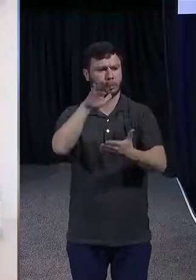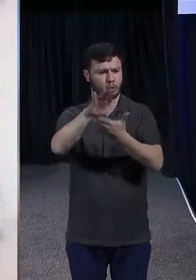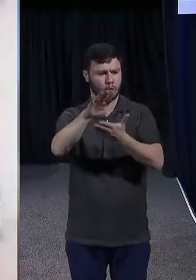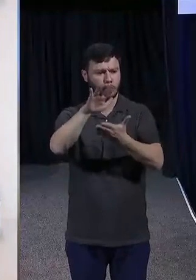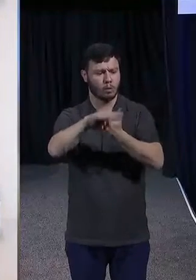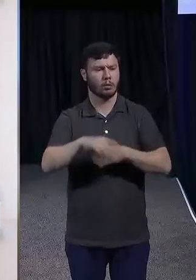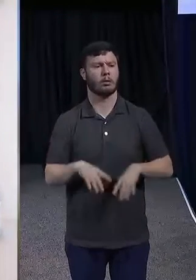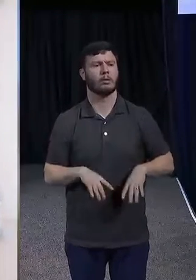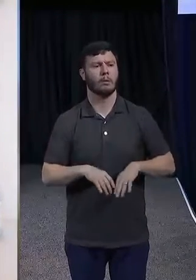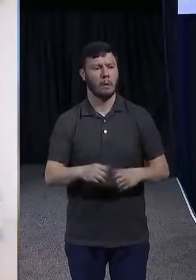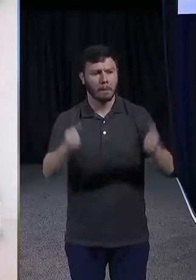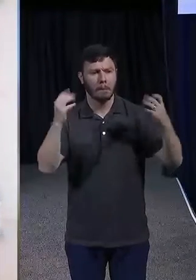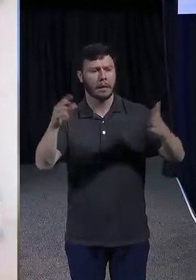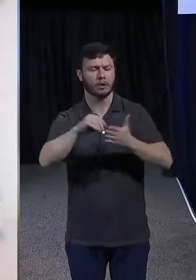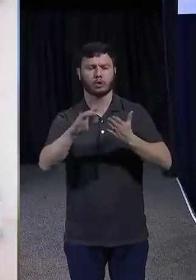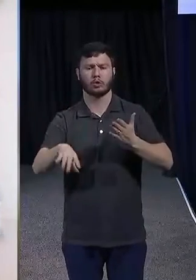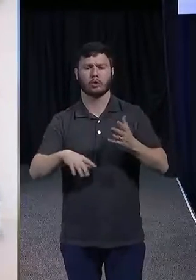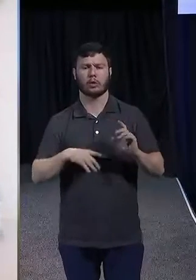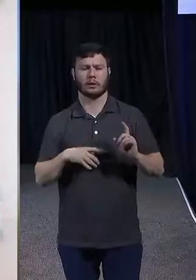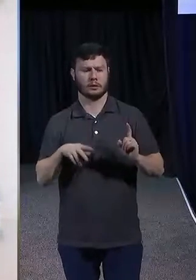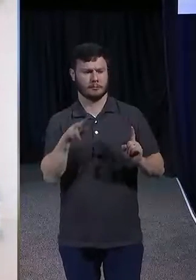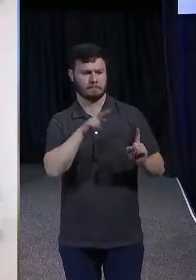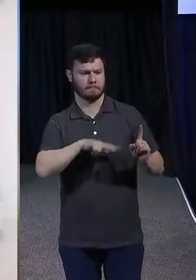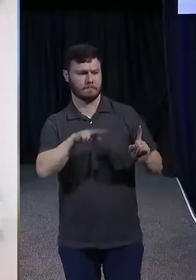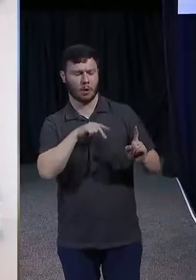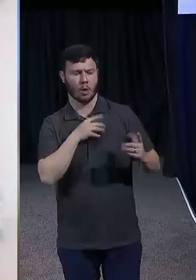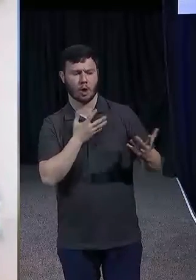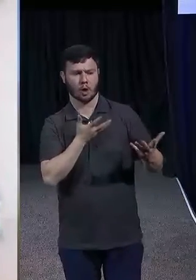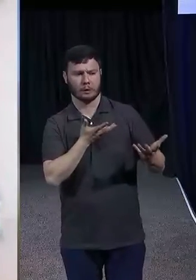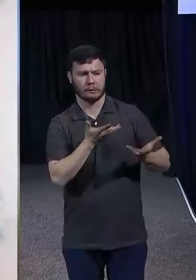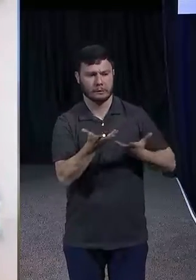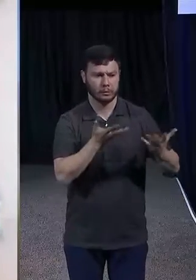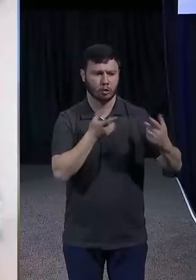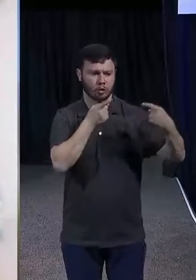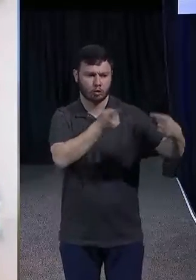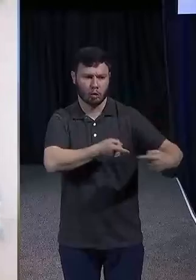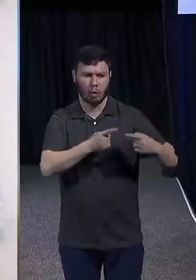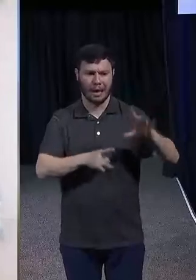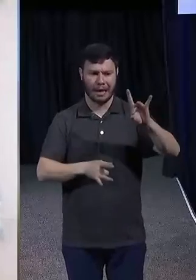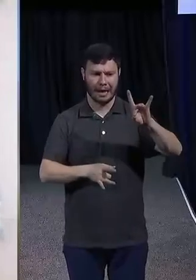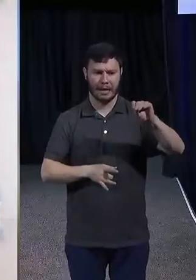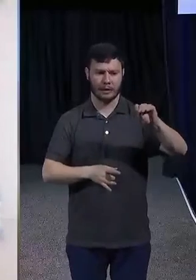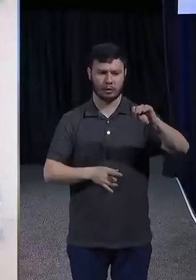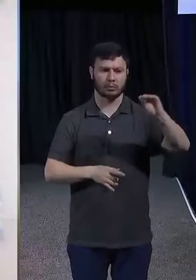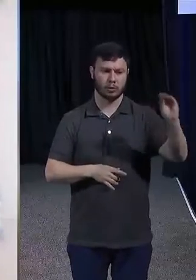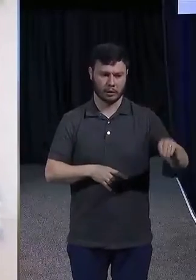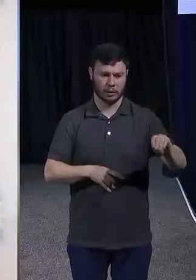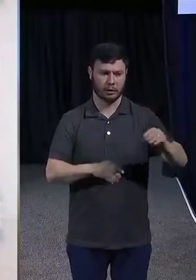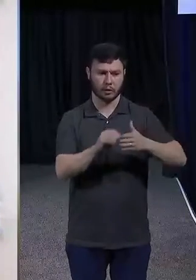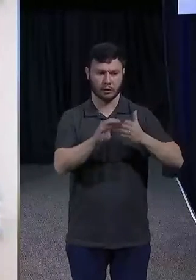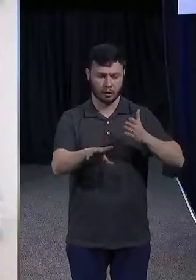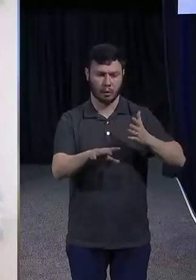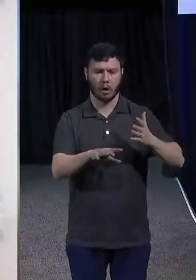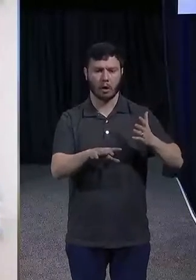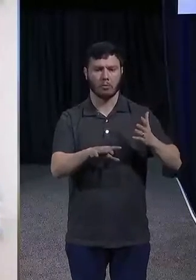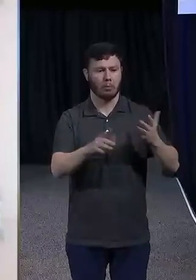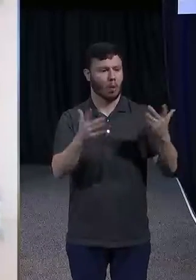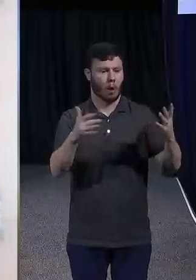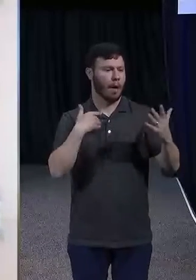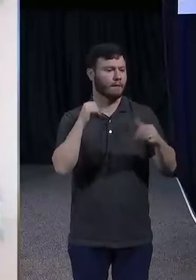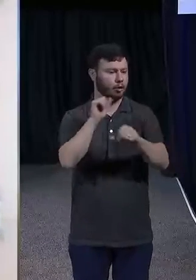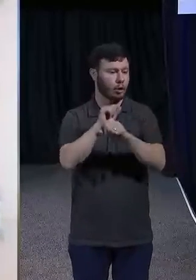and many students were finding difficulty. 80% of our students at CUNY School of Public Health are employed,